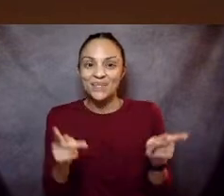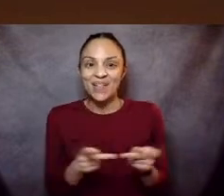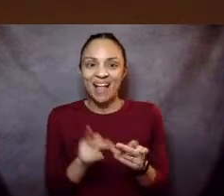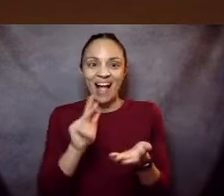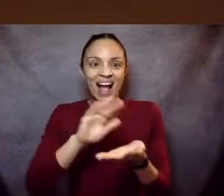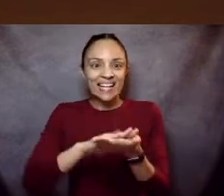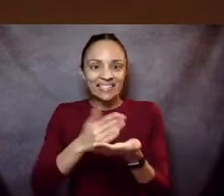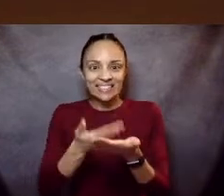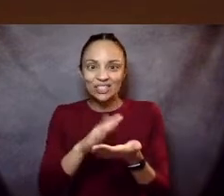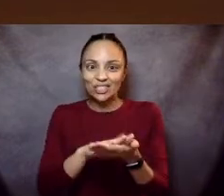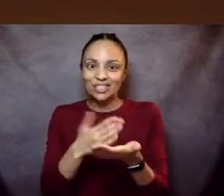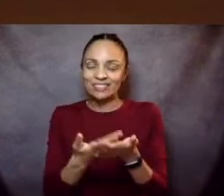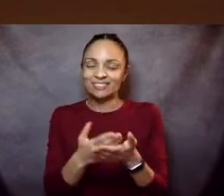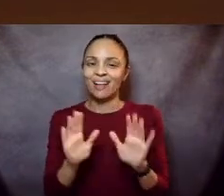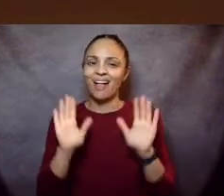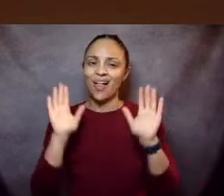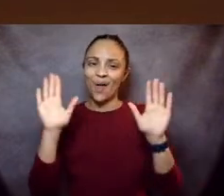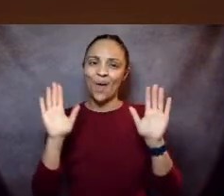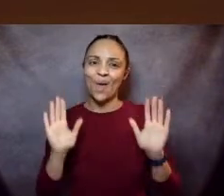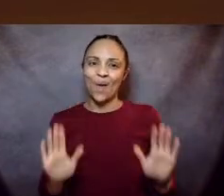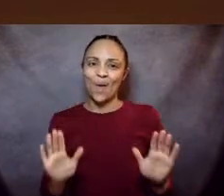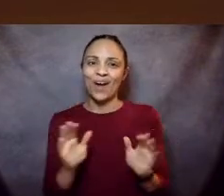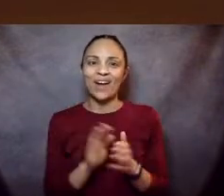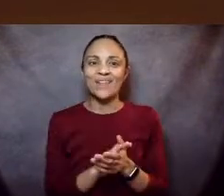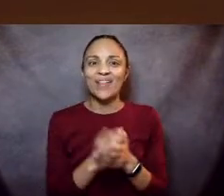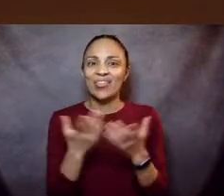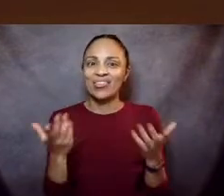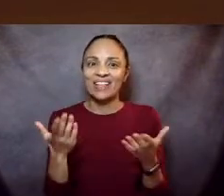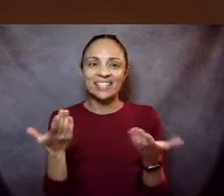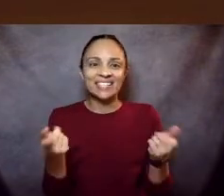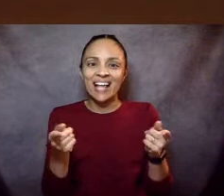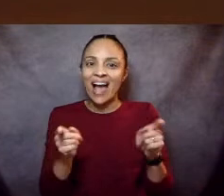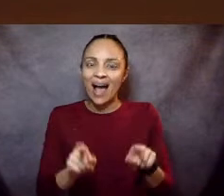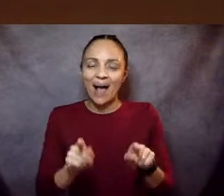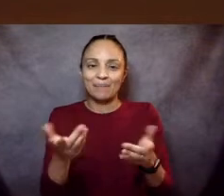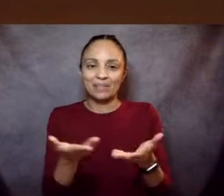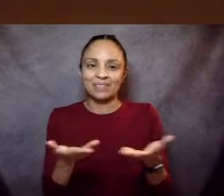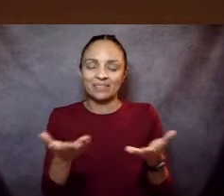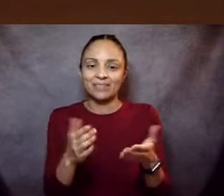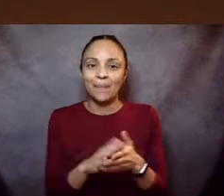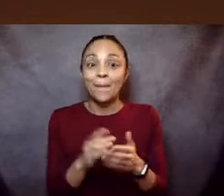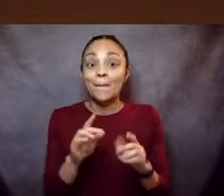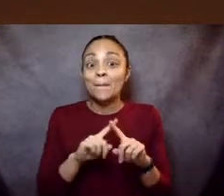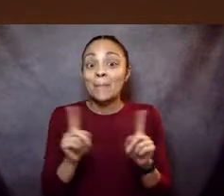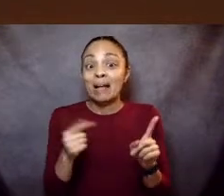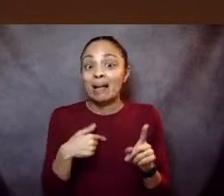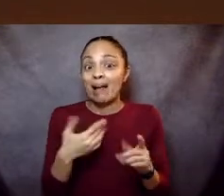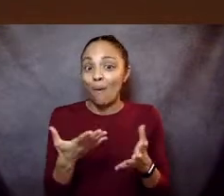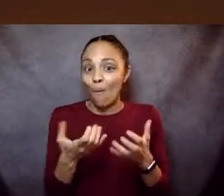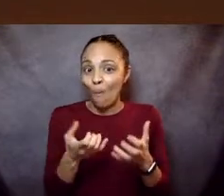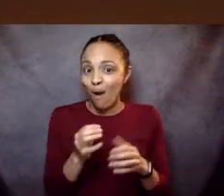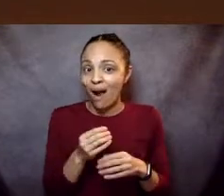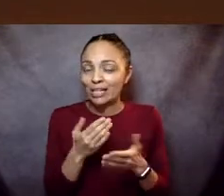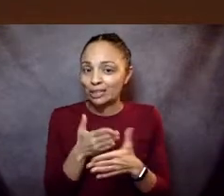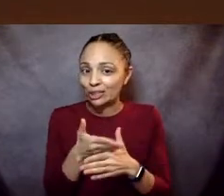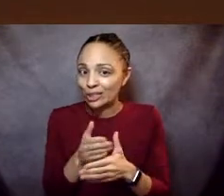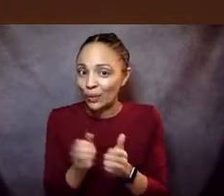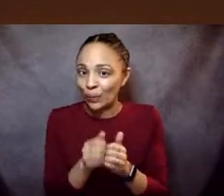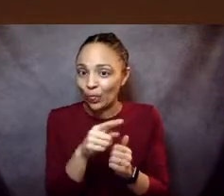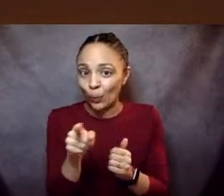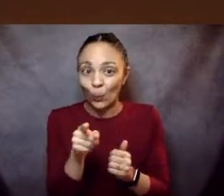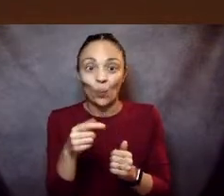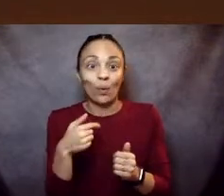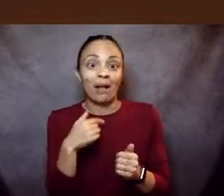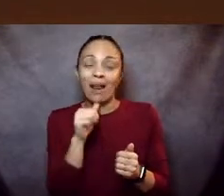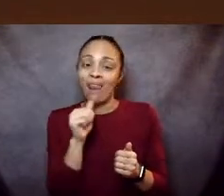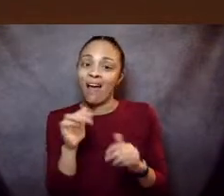happen. But I have to tell you, I'm not one of our family's great cooks. That credit belongs to other people. But